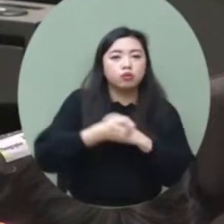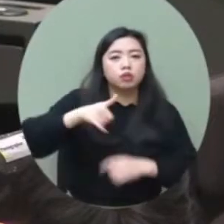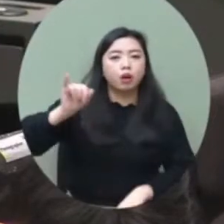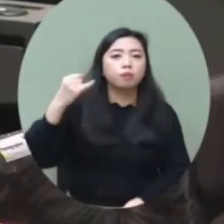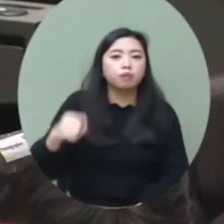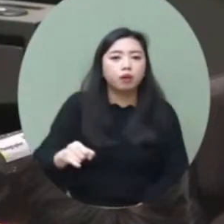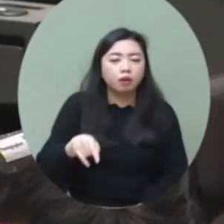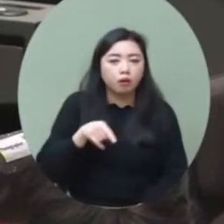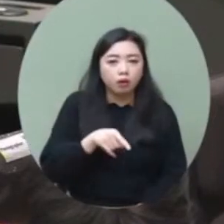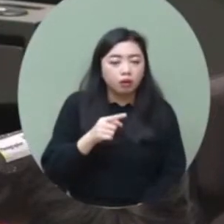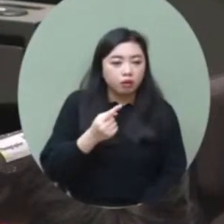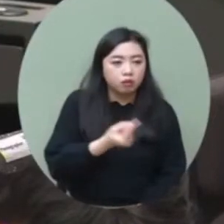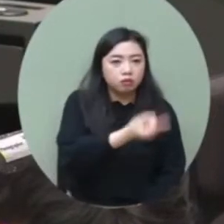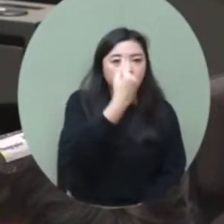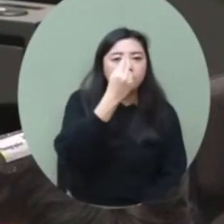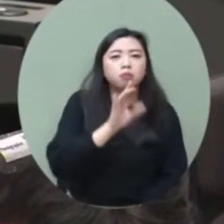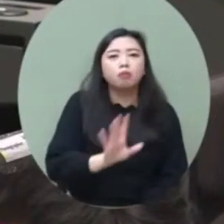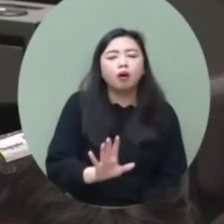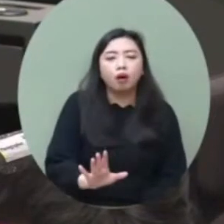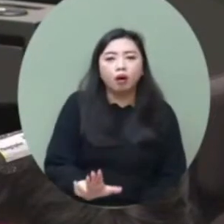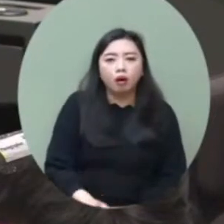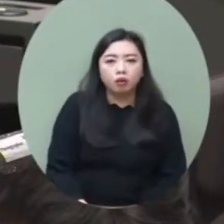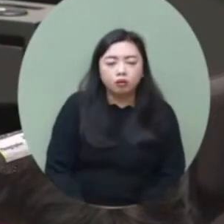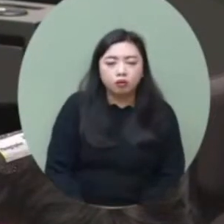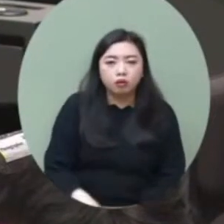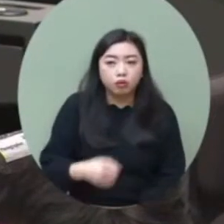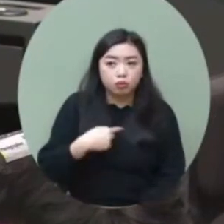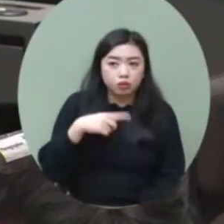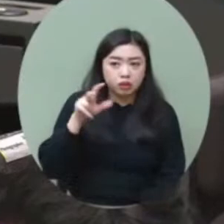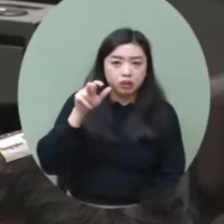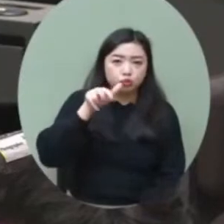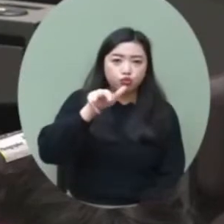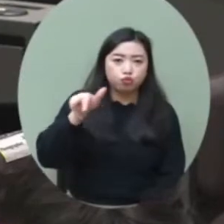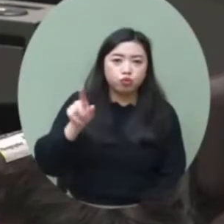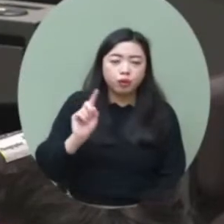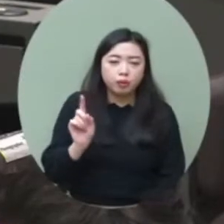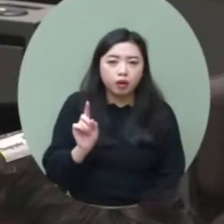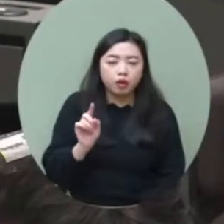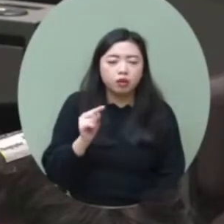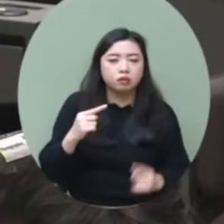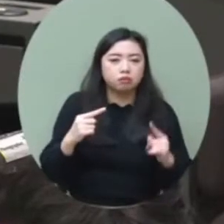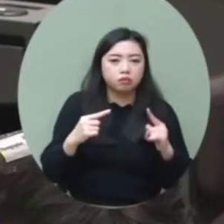the patient tested negative via a rapid test.